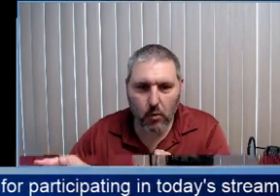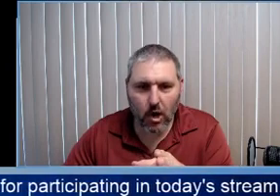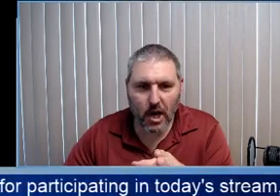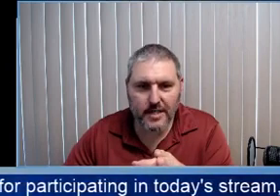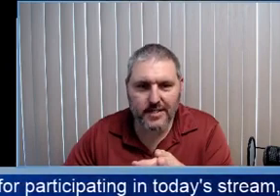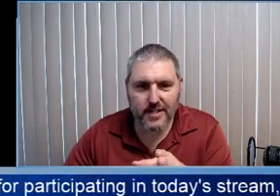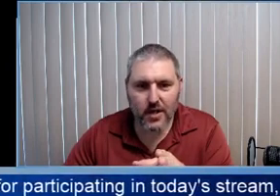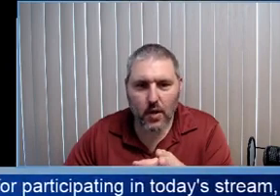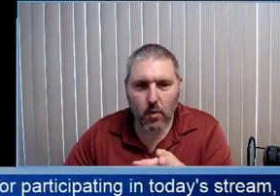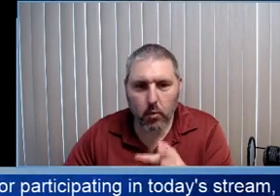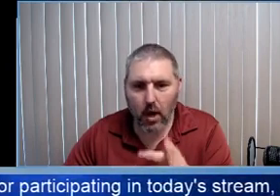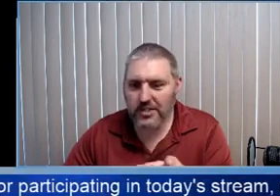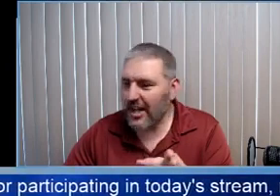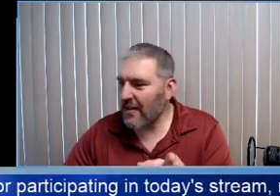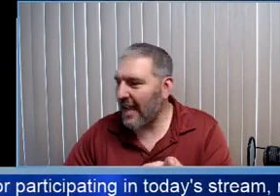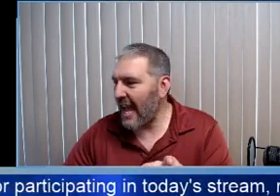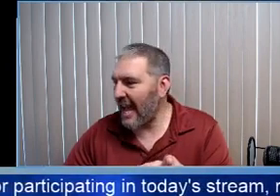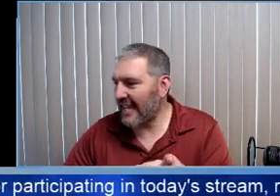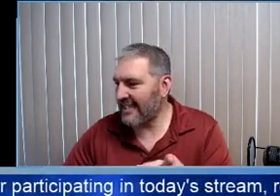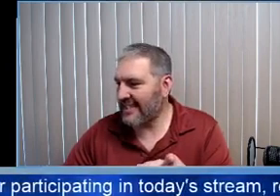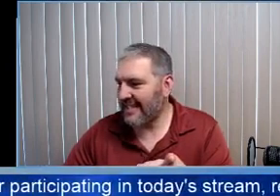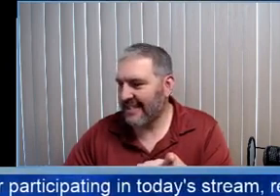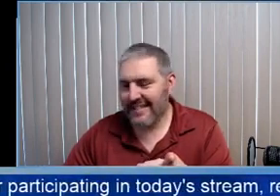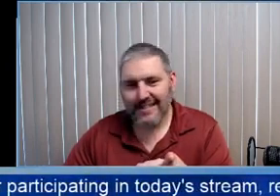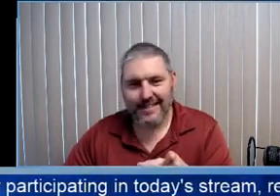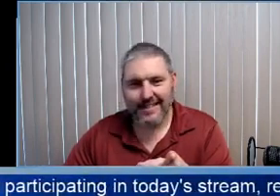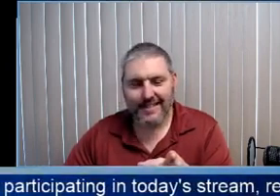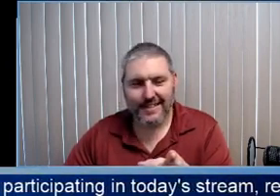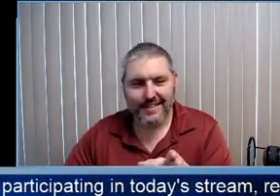Look how he walks, watch how he acts.